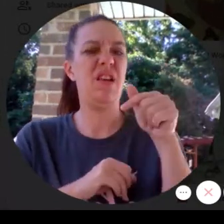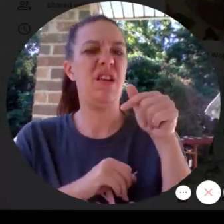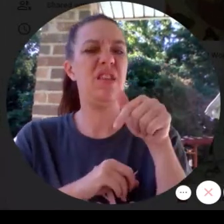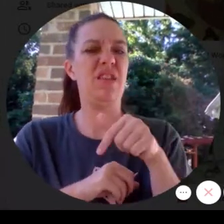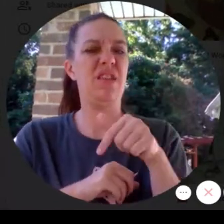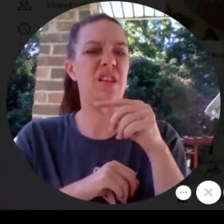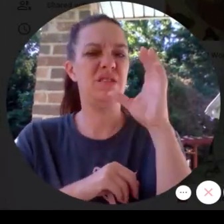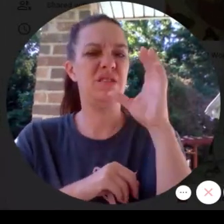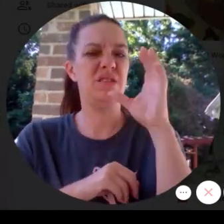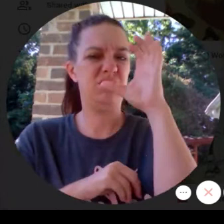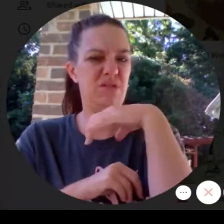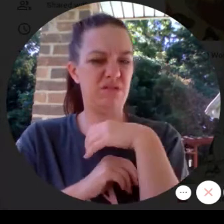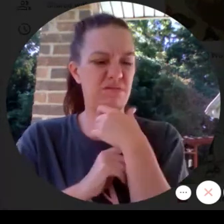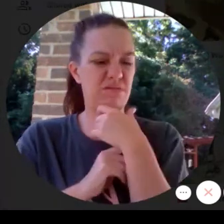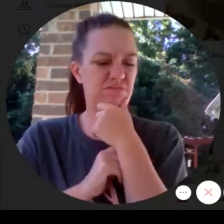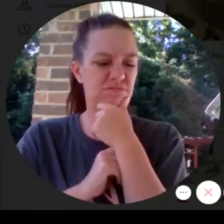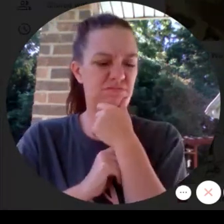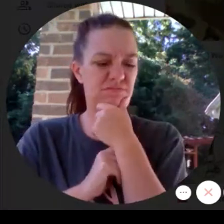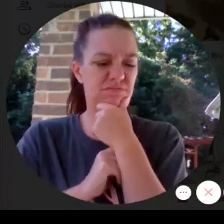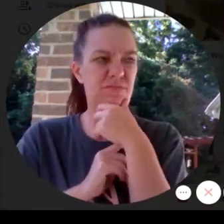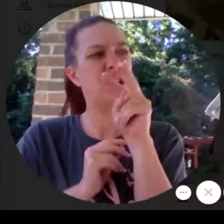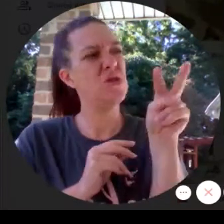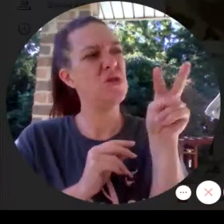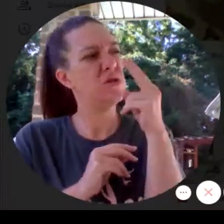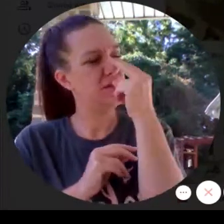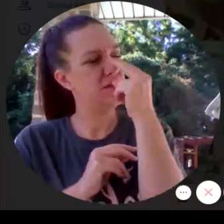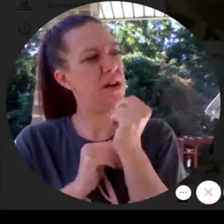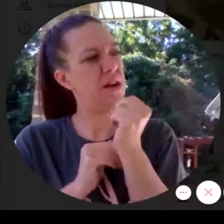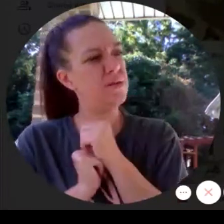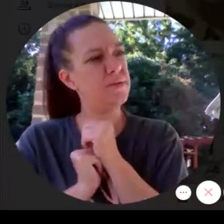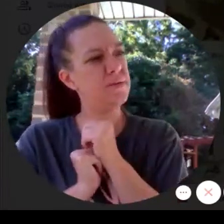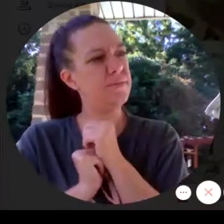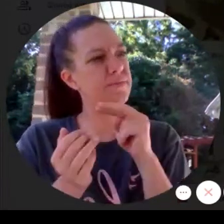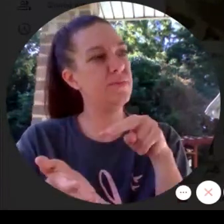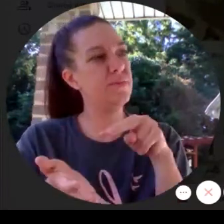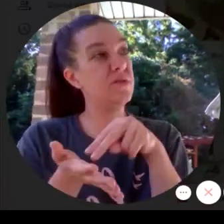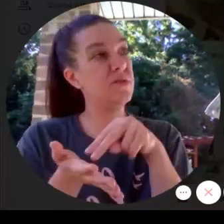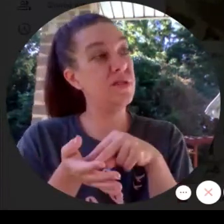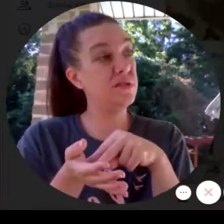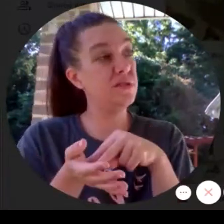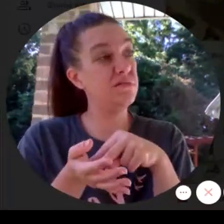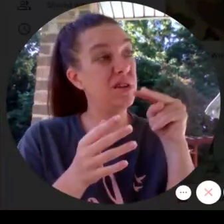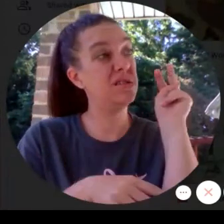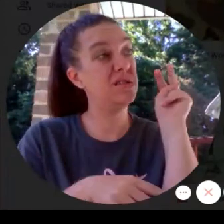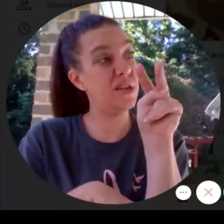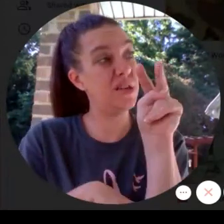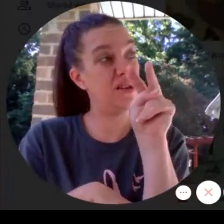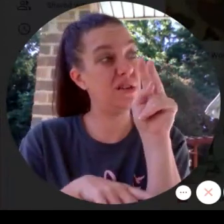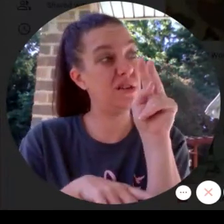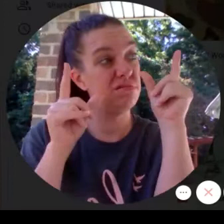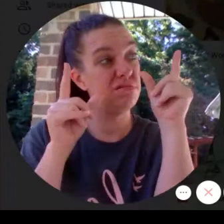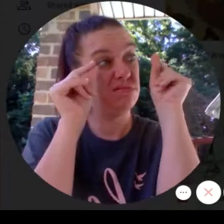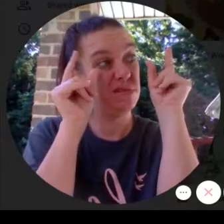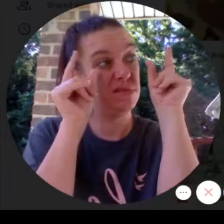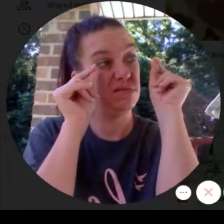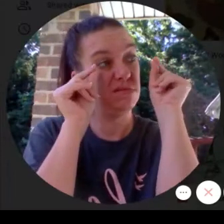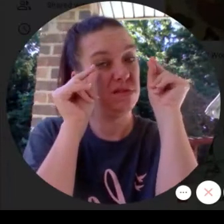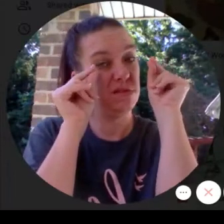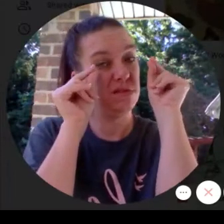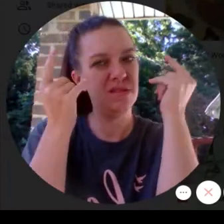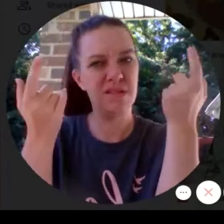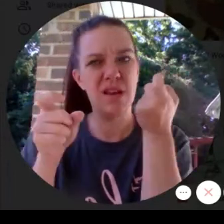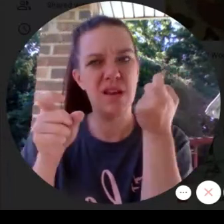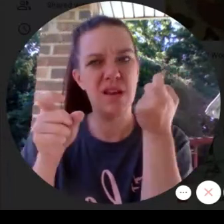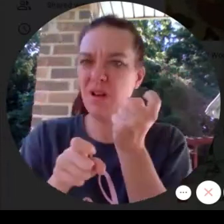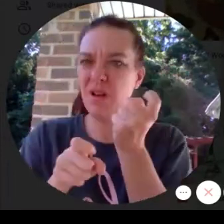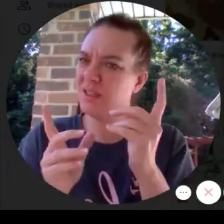odd. He looked at Niles, who stood still, staring, blinking.